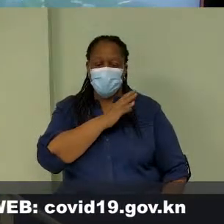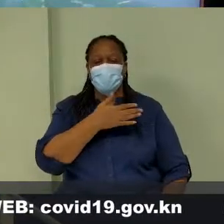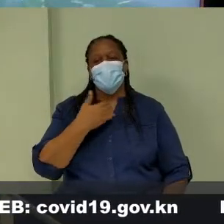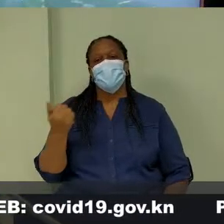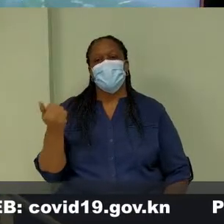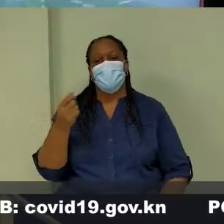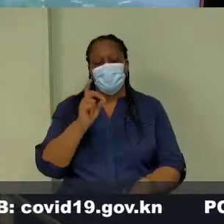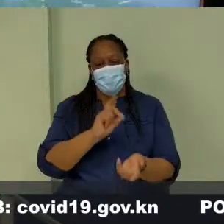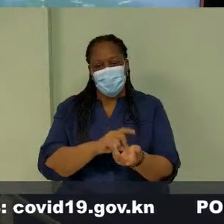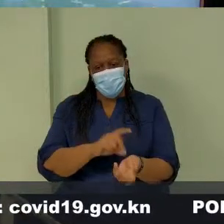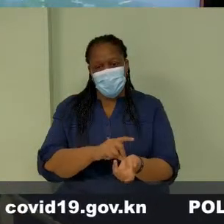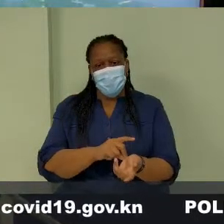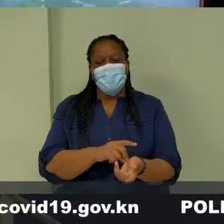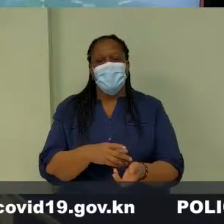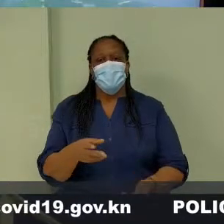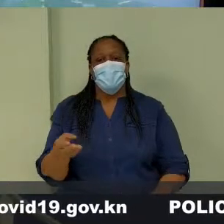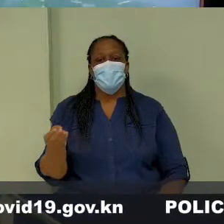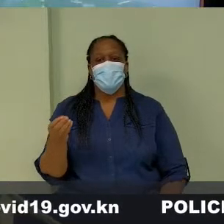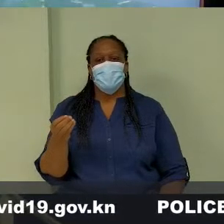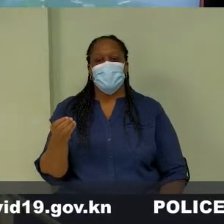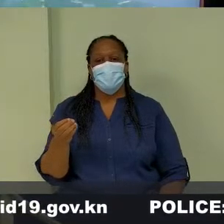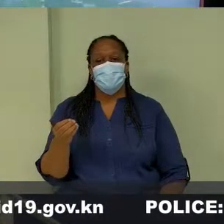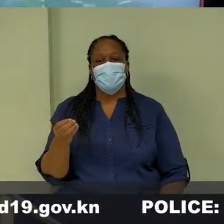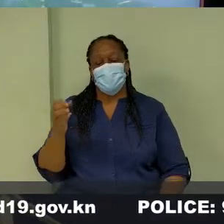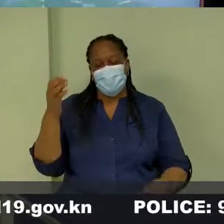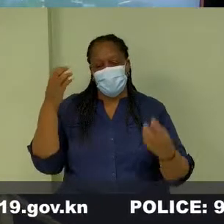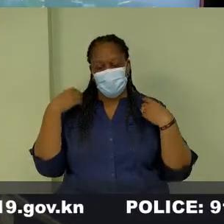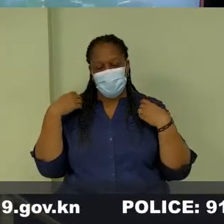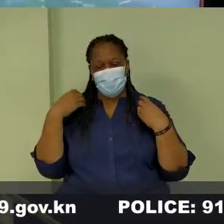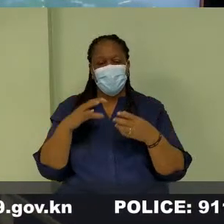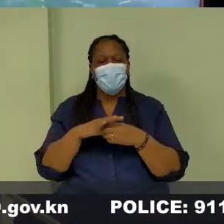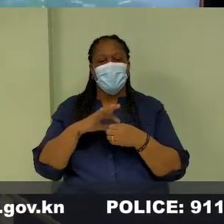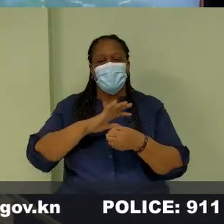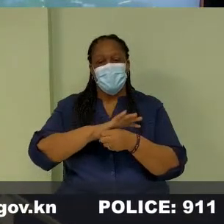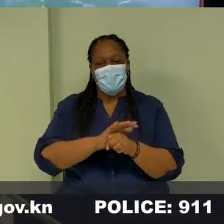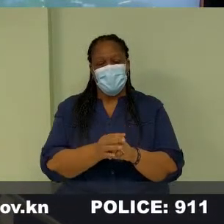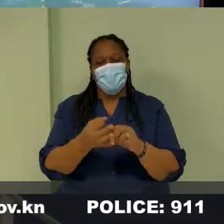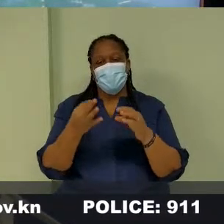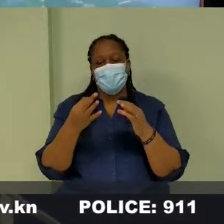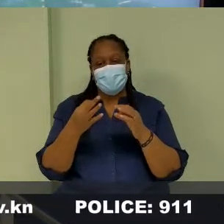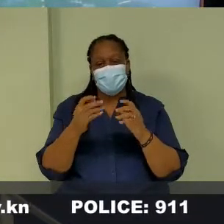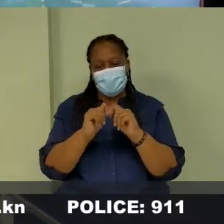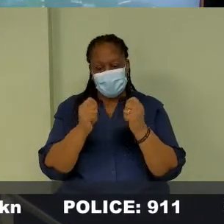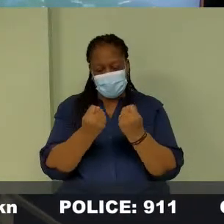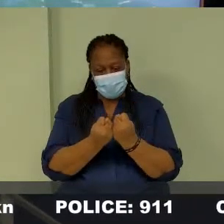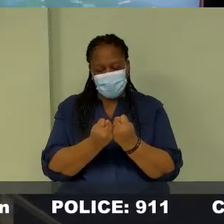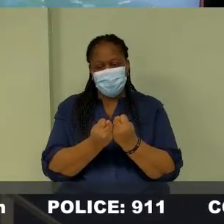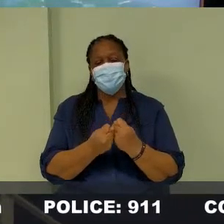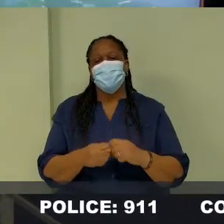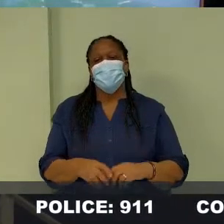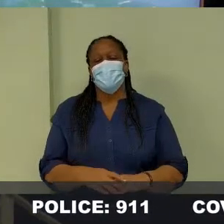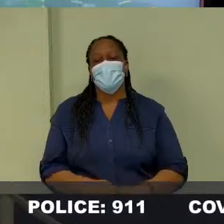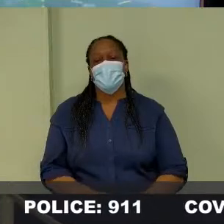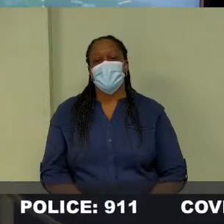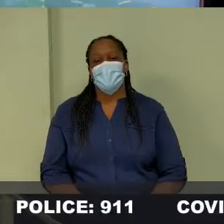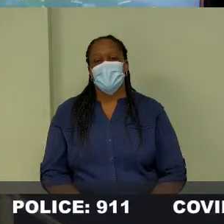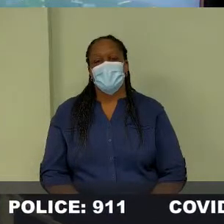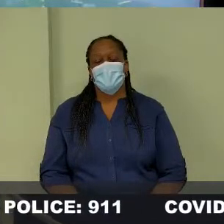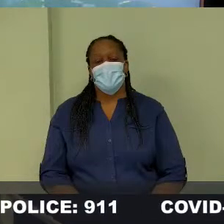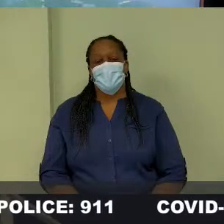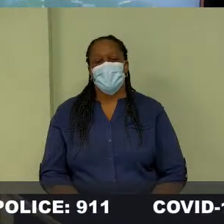Dr. Hazel Laws, our Chairman of the COVID-19 National Task Force, Mr. Abdias